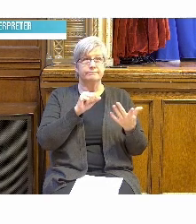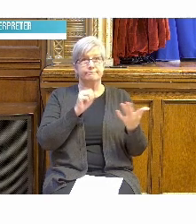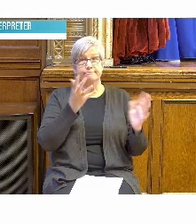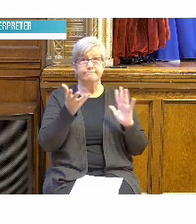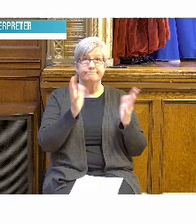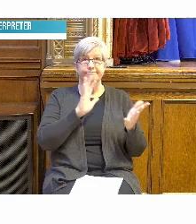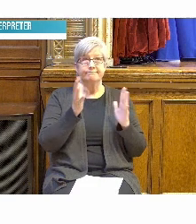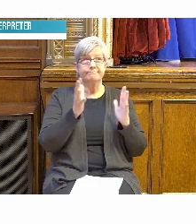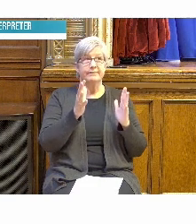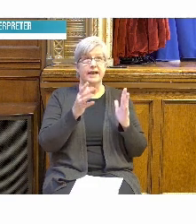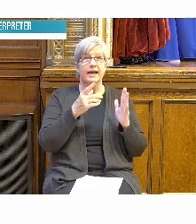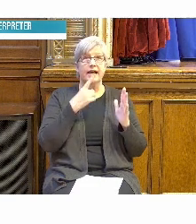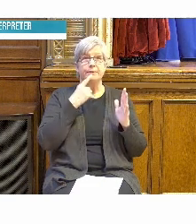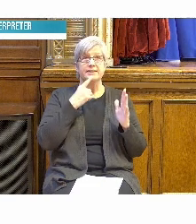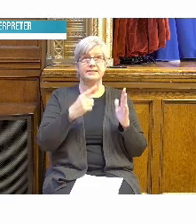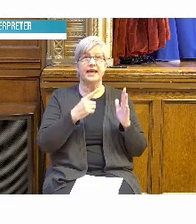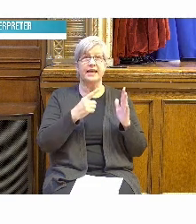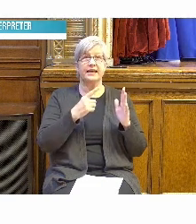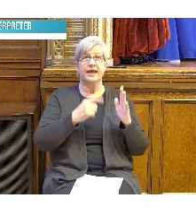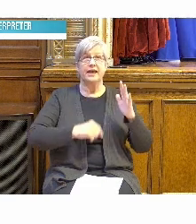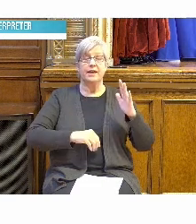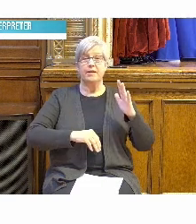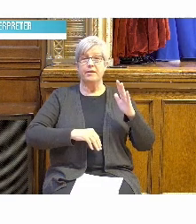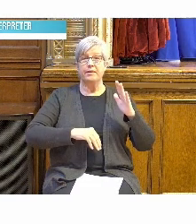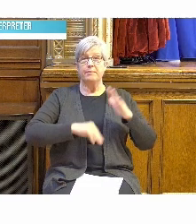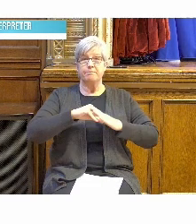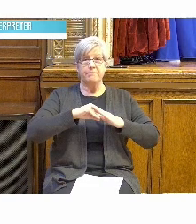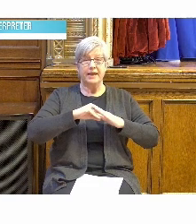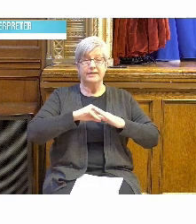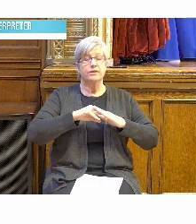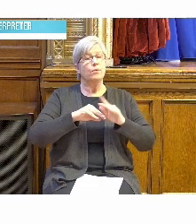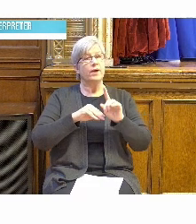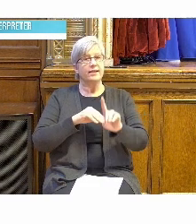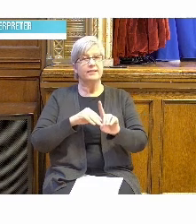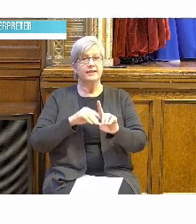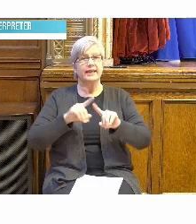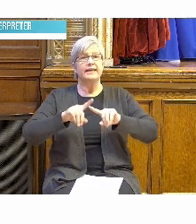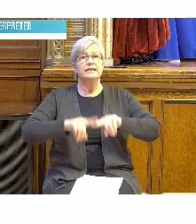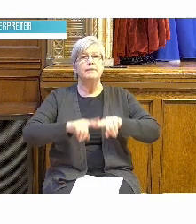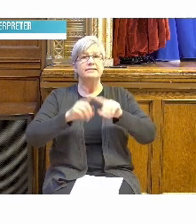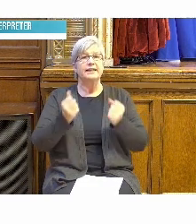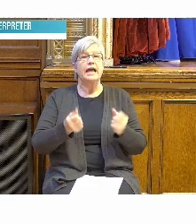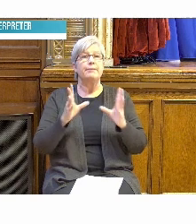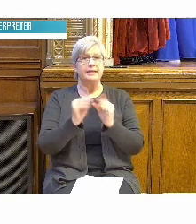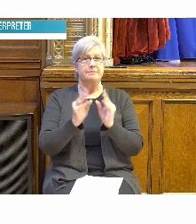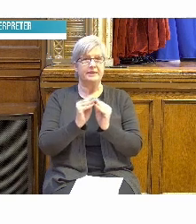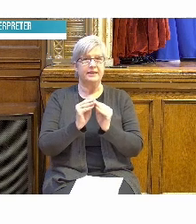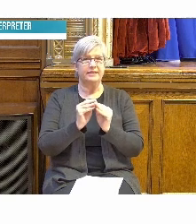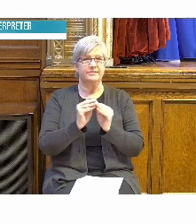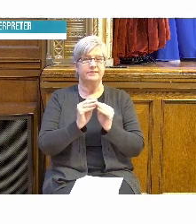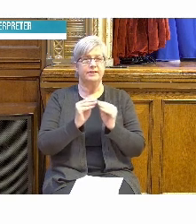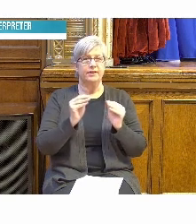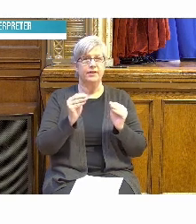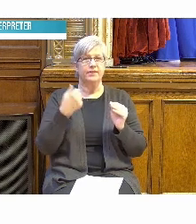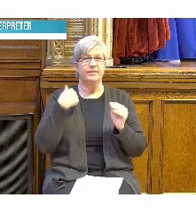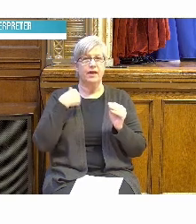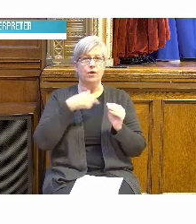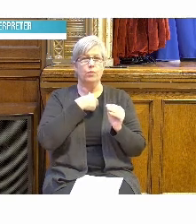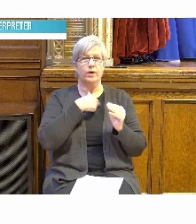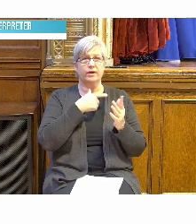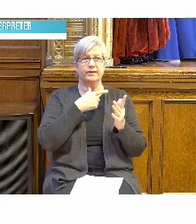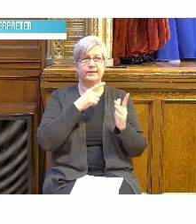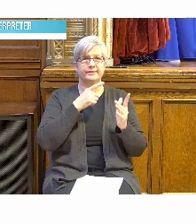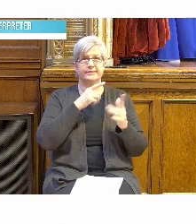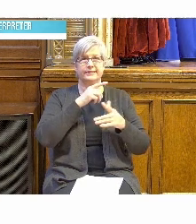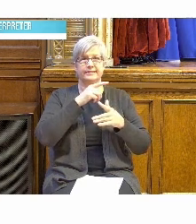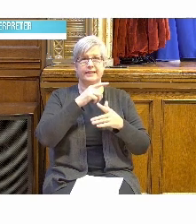The number not to exceed, that you've got to look at it in the context of how many meetings we are actually having as a commissioner body.